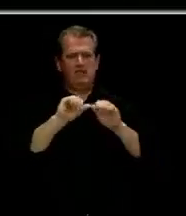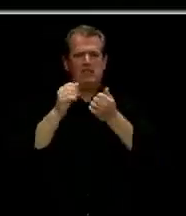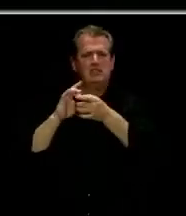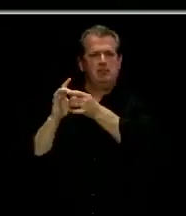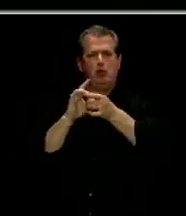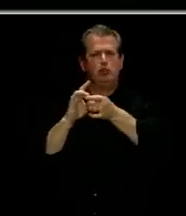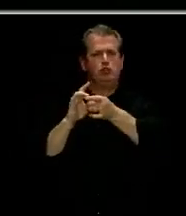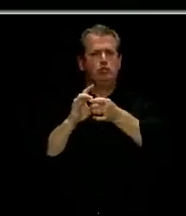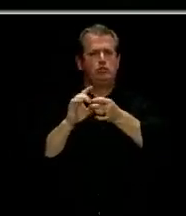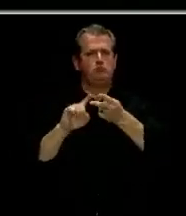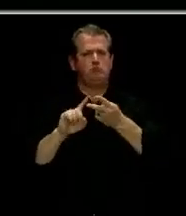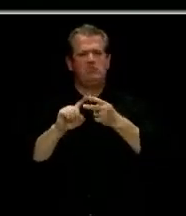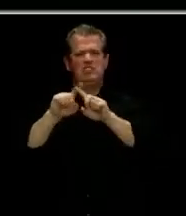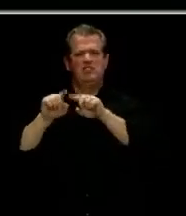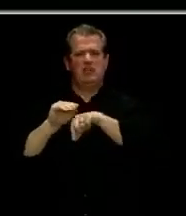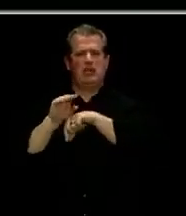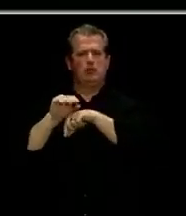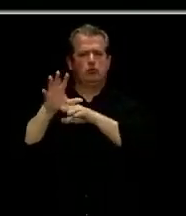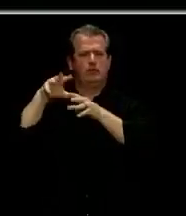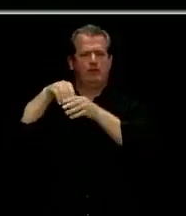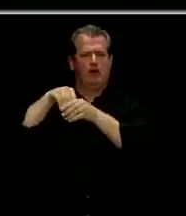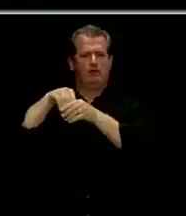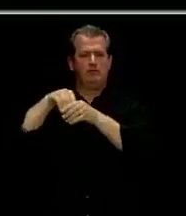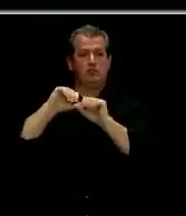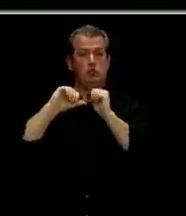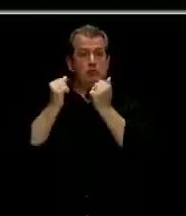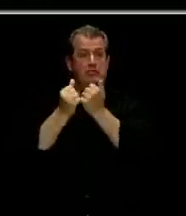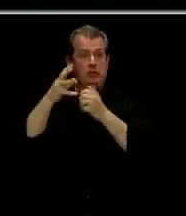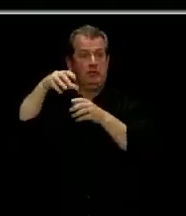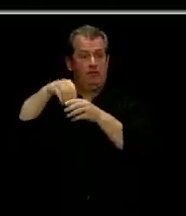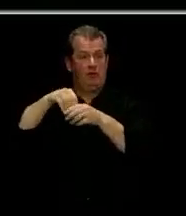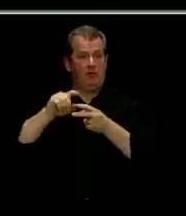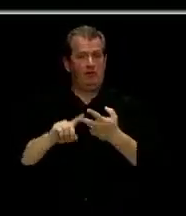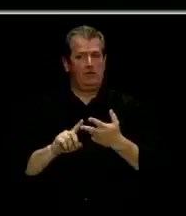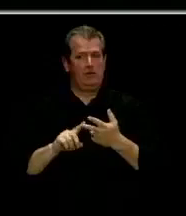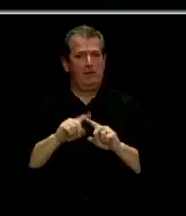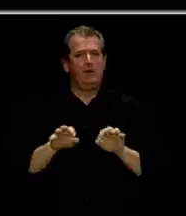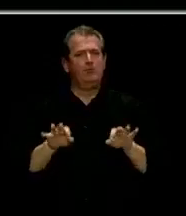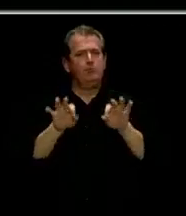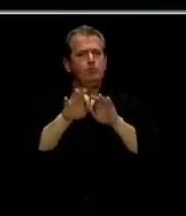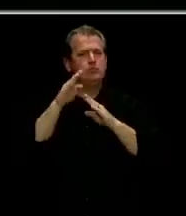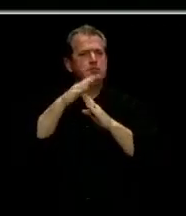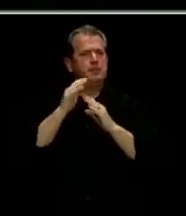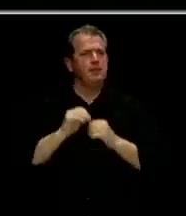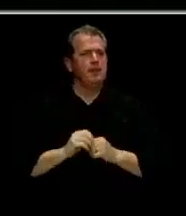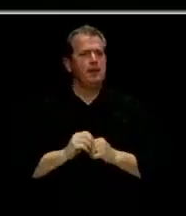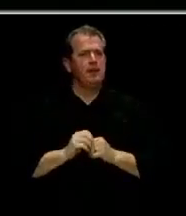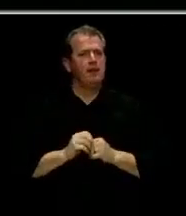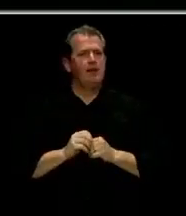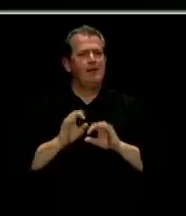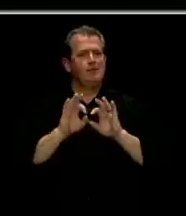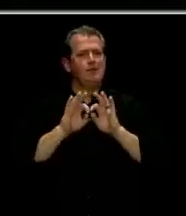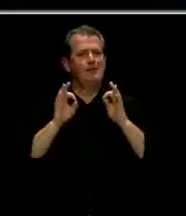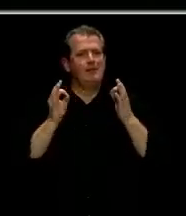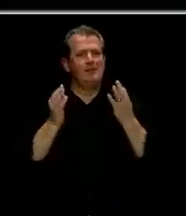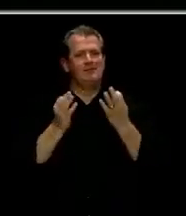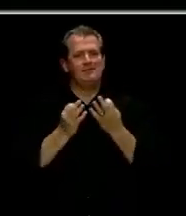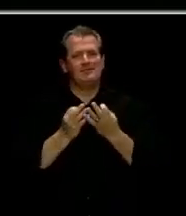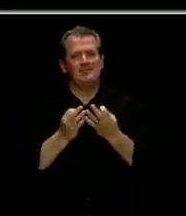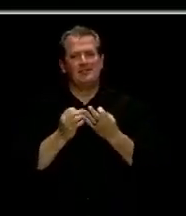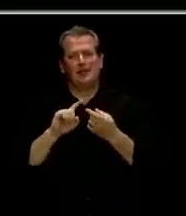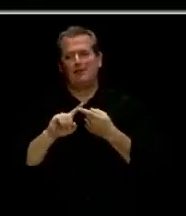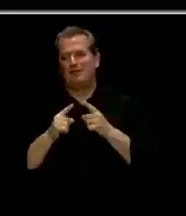the councils that we participate in and associations. But most importantly, it is the families,